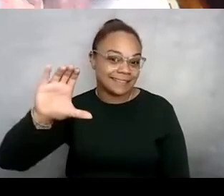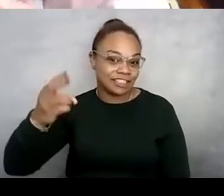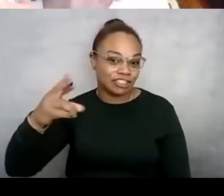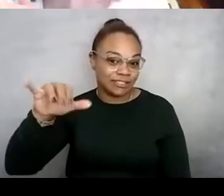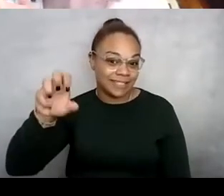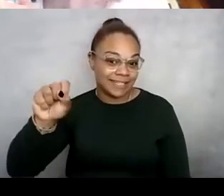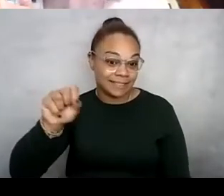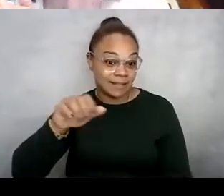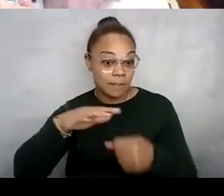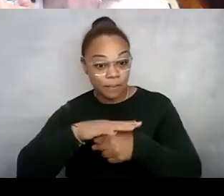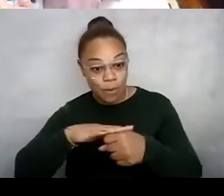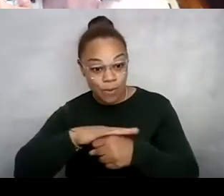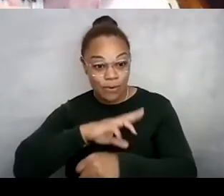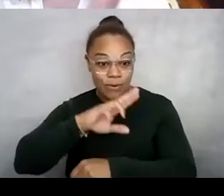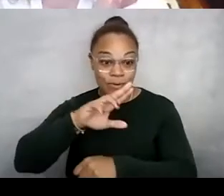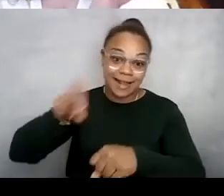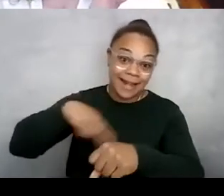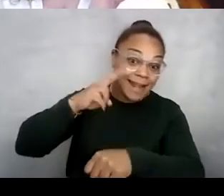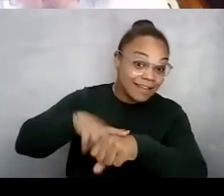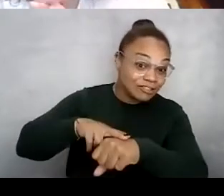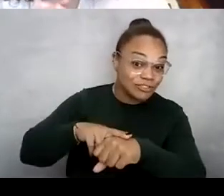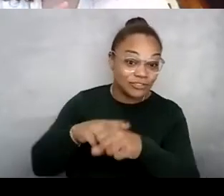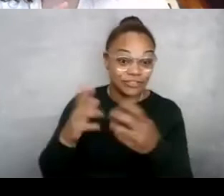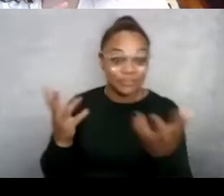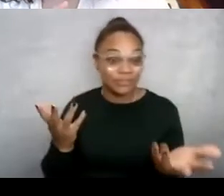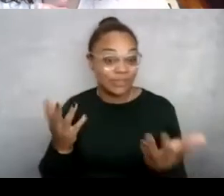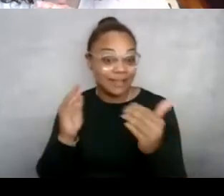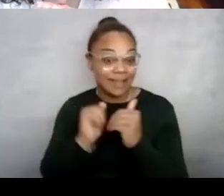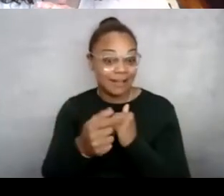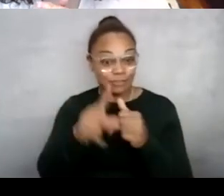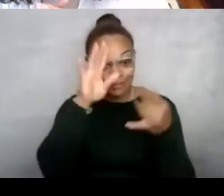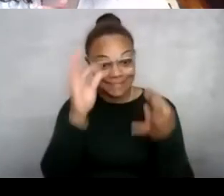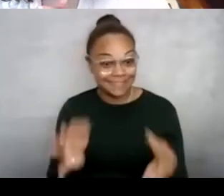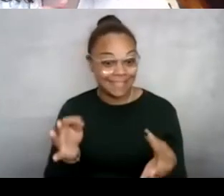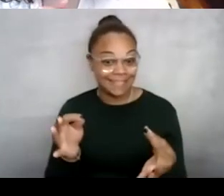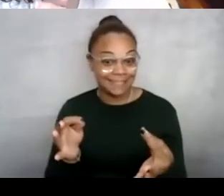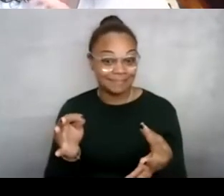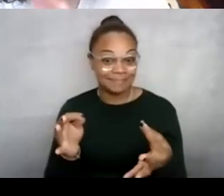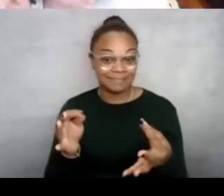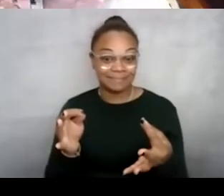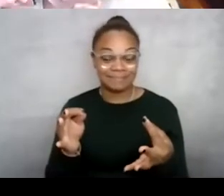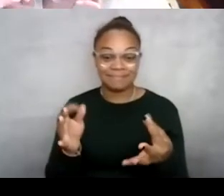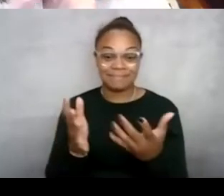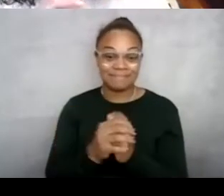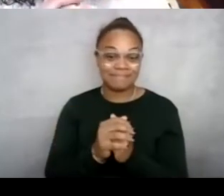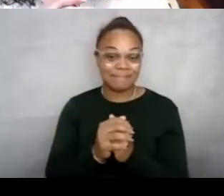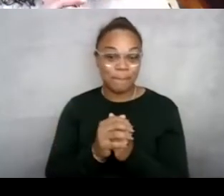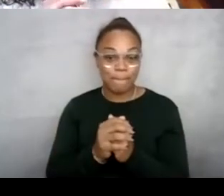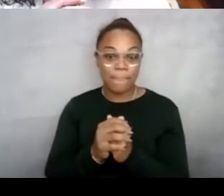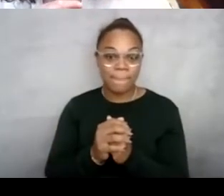local, national, how do you decide? Where can an